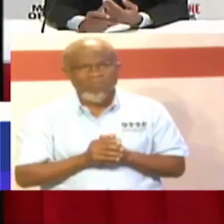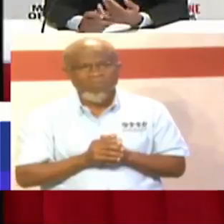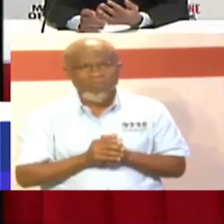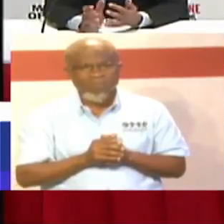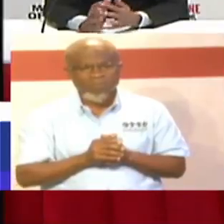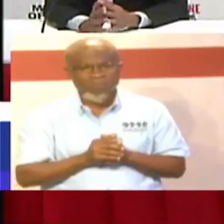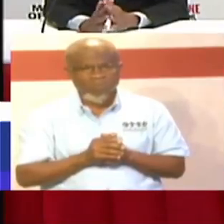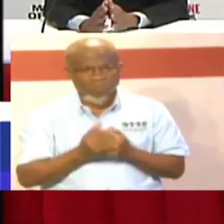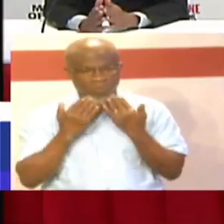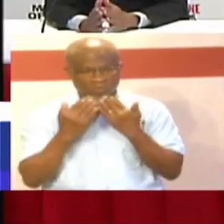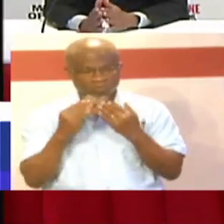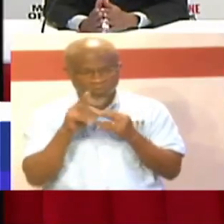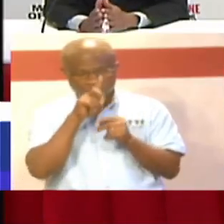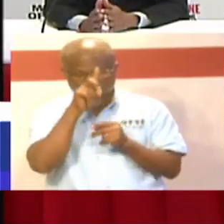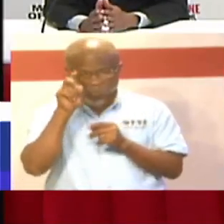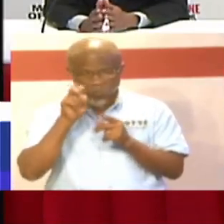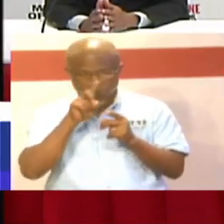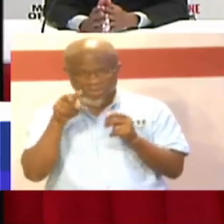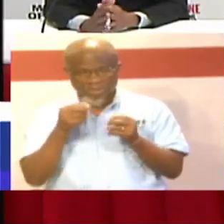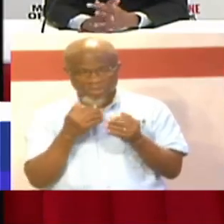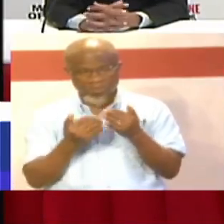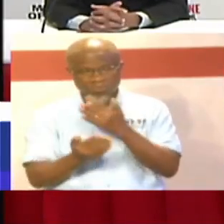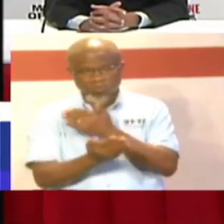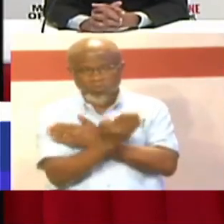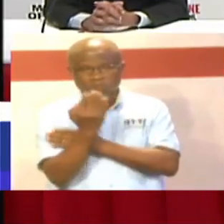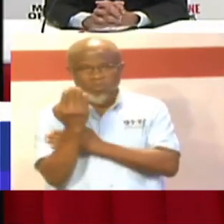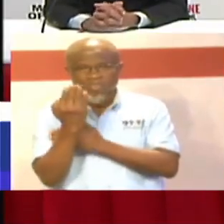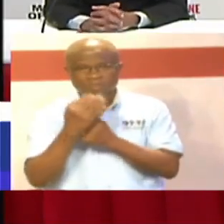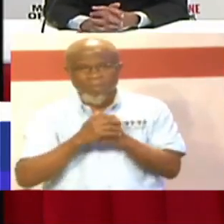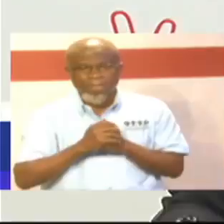Thank you very much for your questions, and good morning, Ms. Cutting.